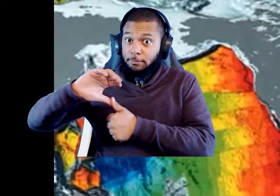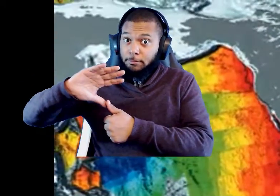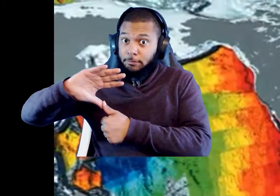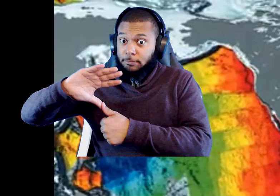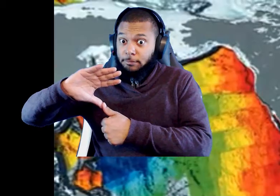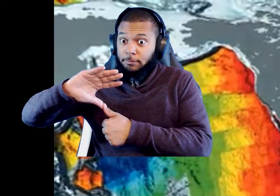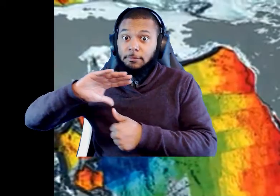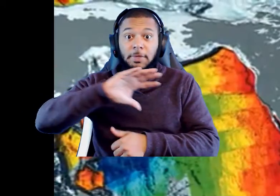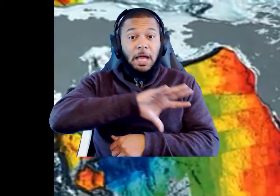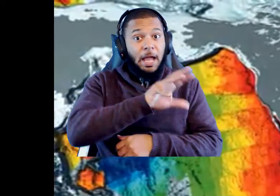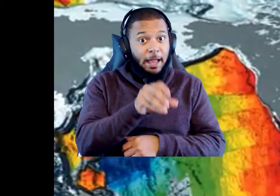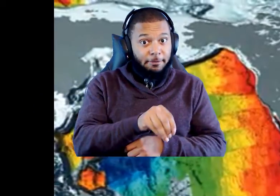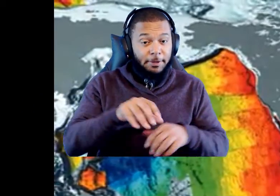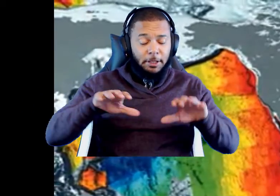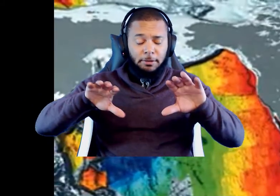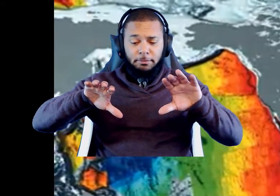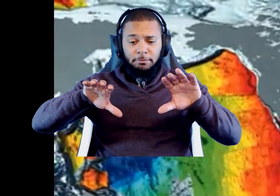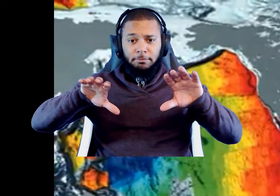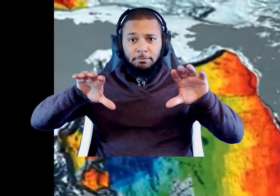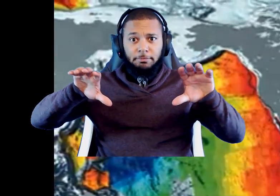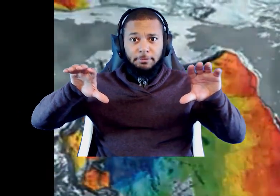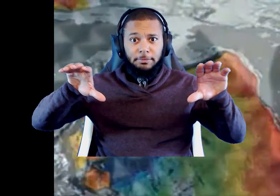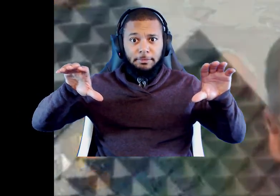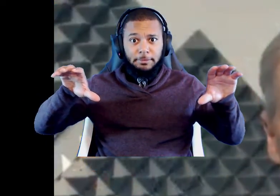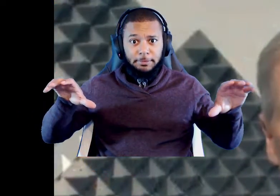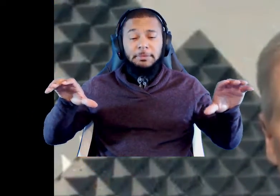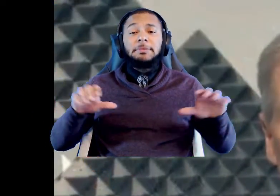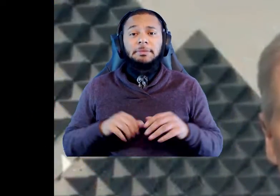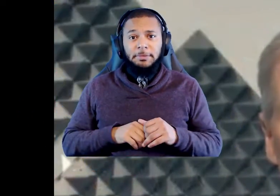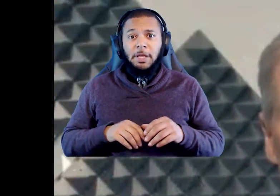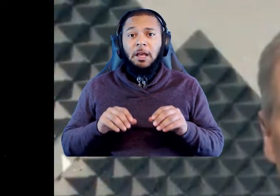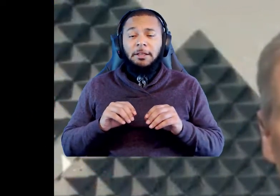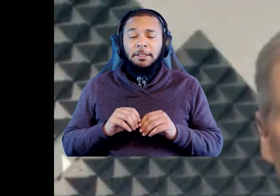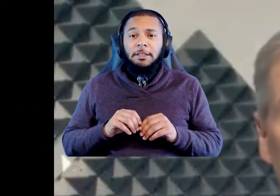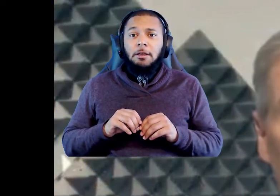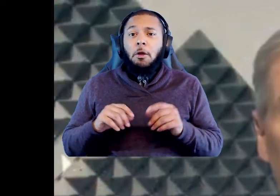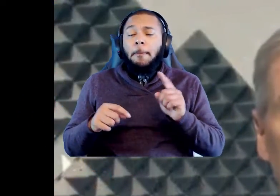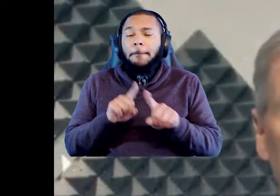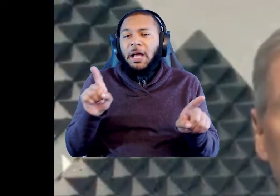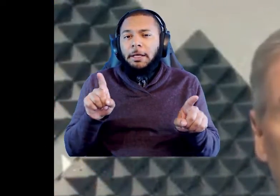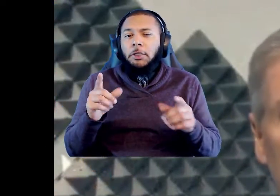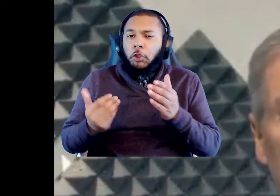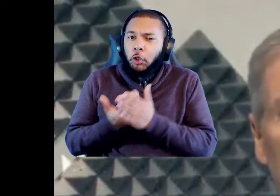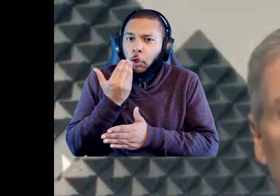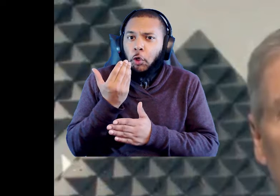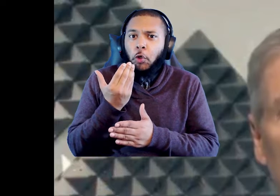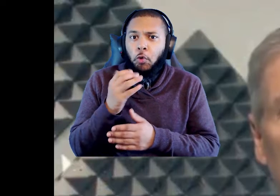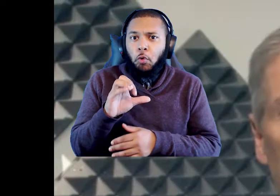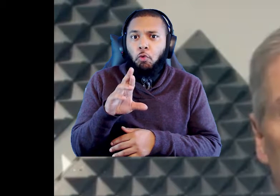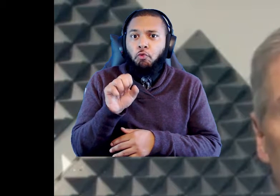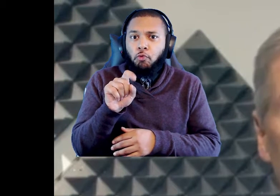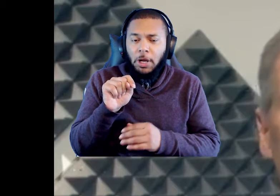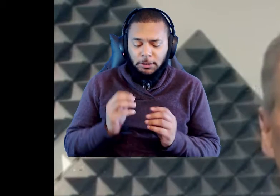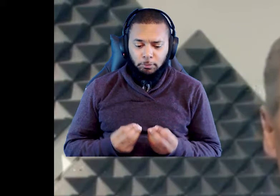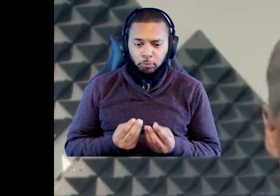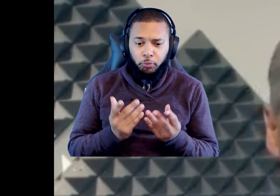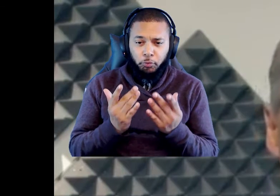European continents are moving further and further from each other. Of course, wherever new magma is formed or new crust is